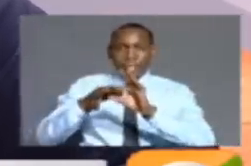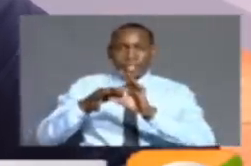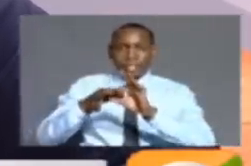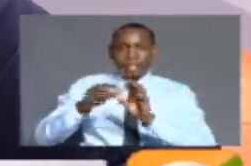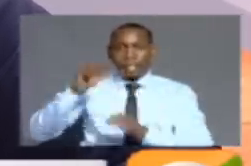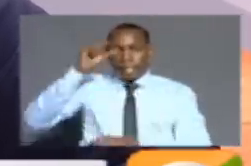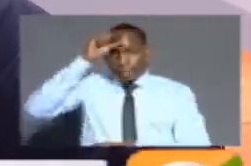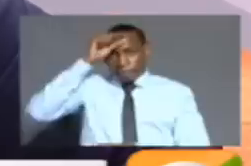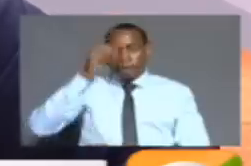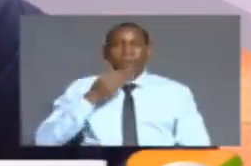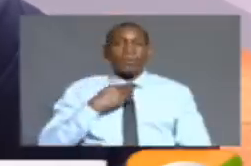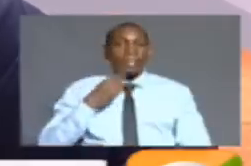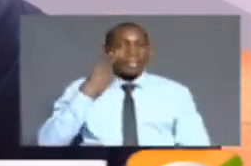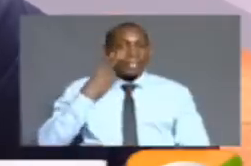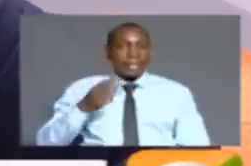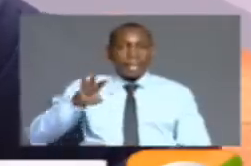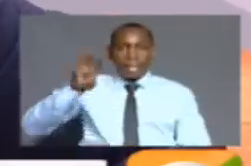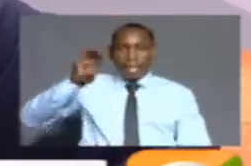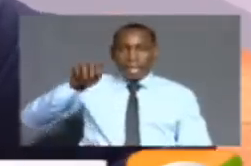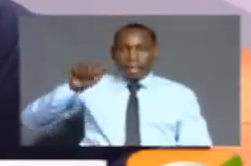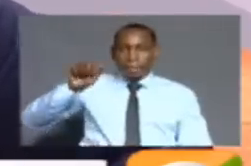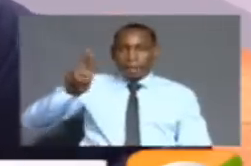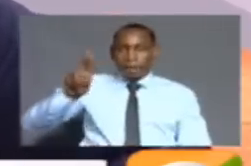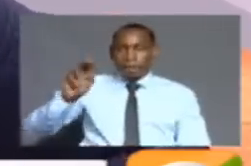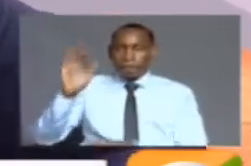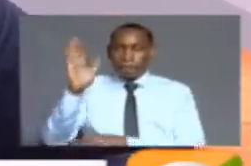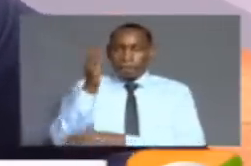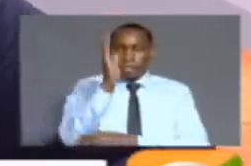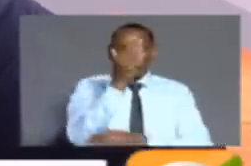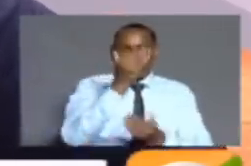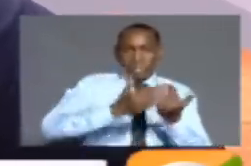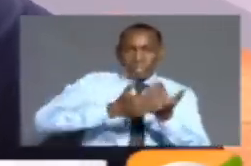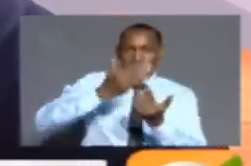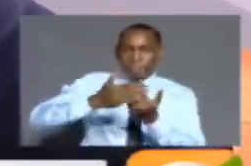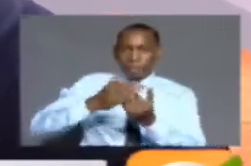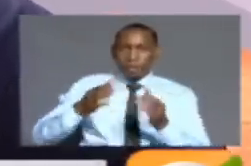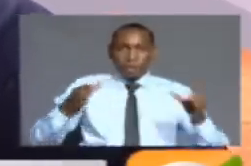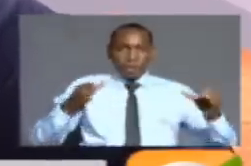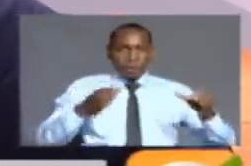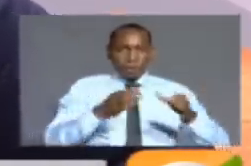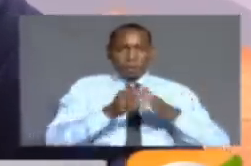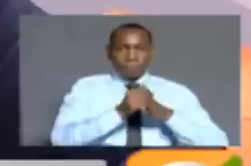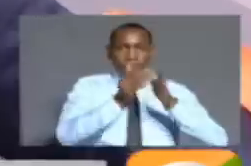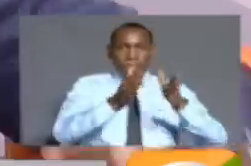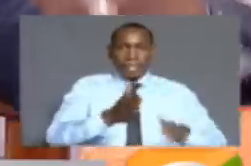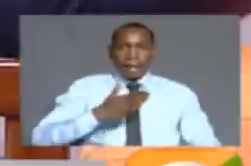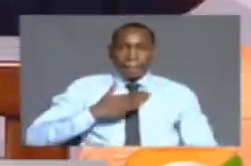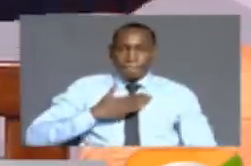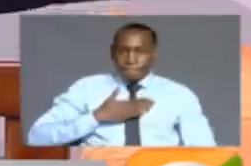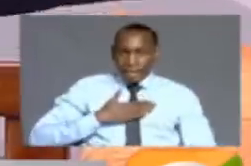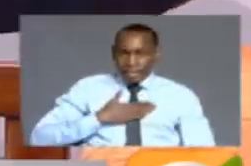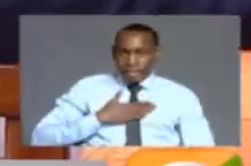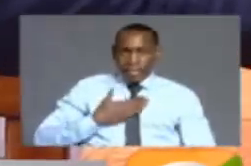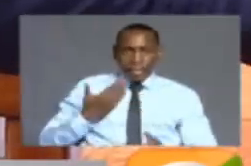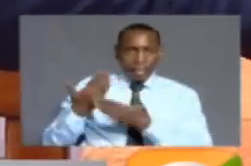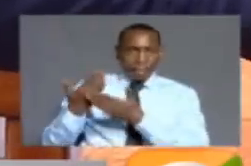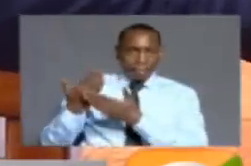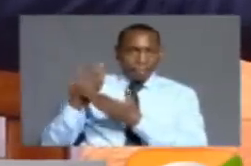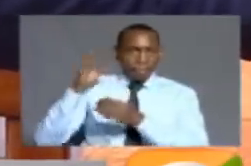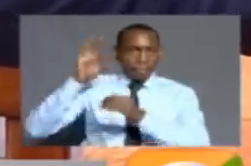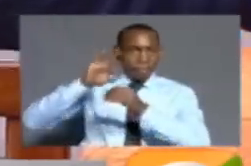see the Mau forest taken care of, because my party leader was not voted